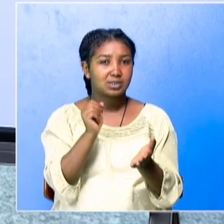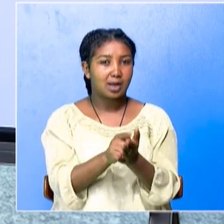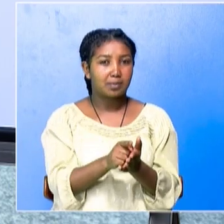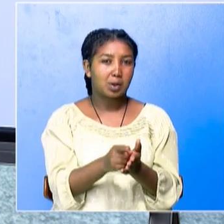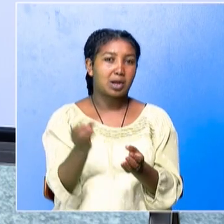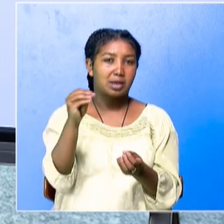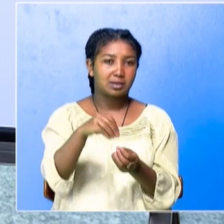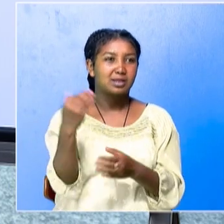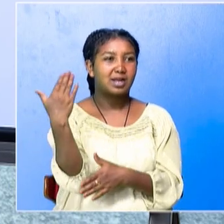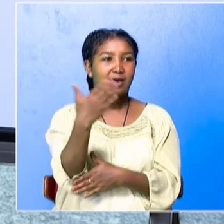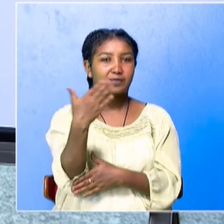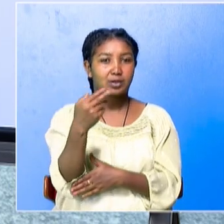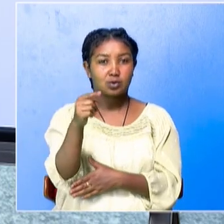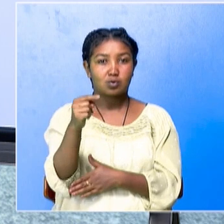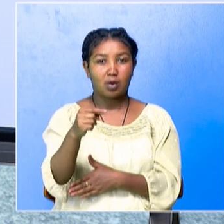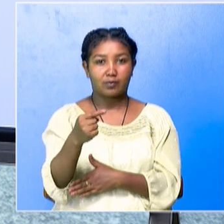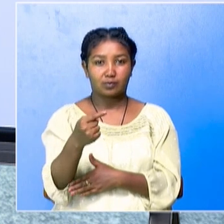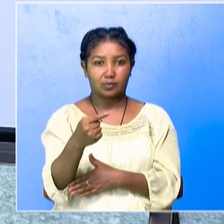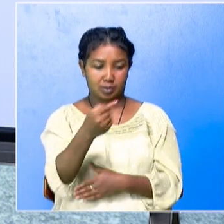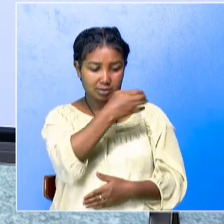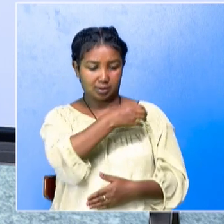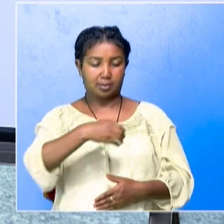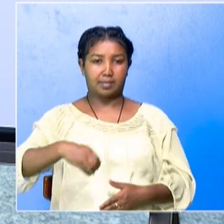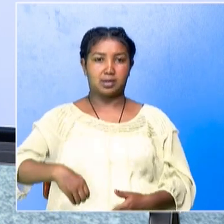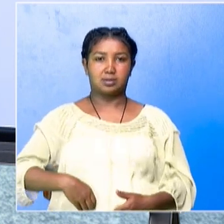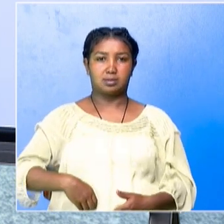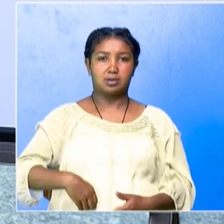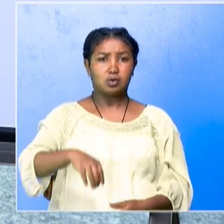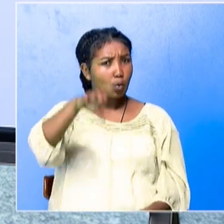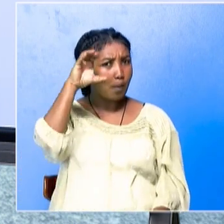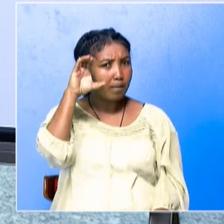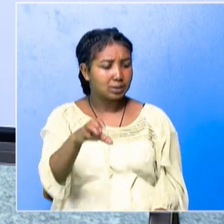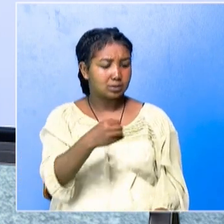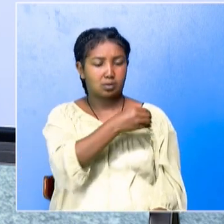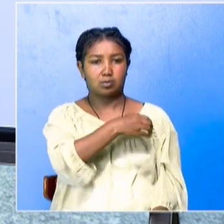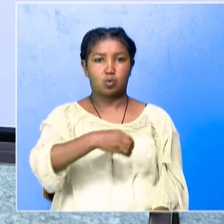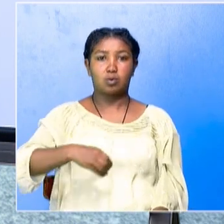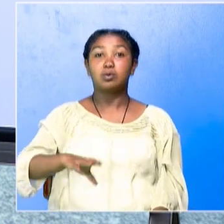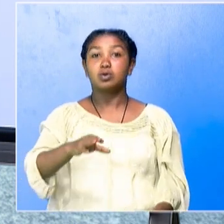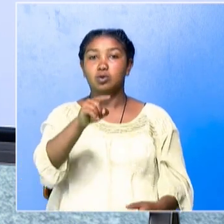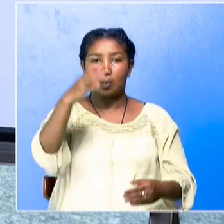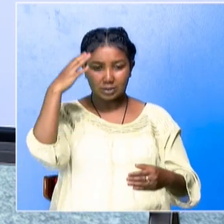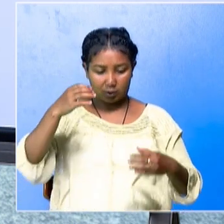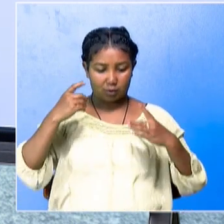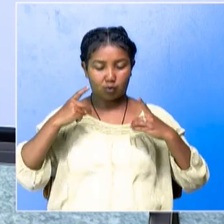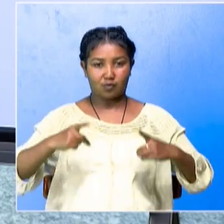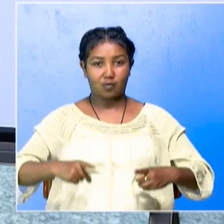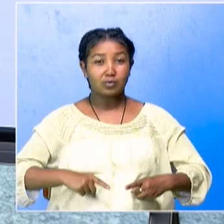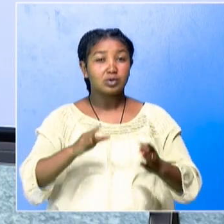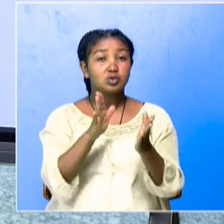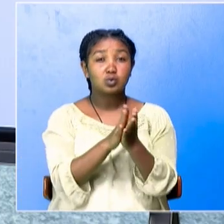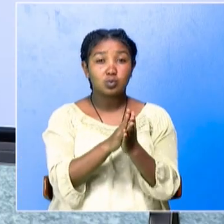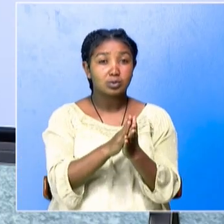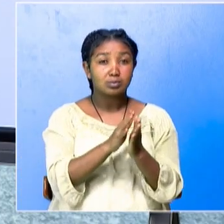can add in the traffic line, you must wear seat belt. You must wear uniform. For example, can you go to school